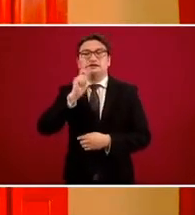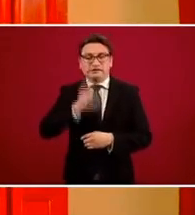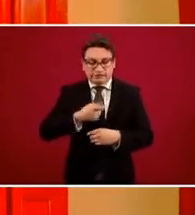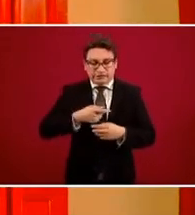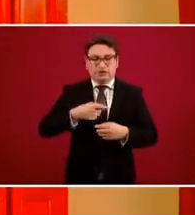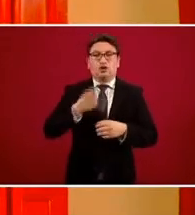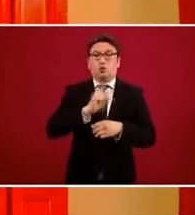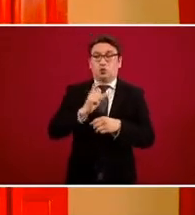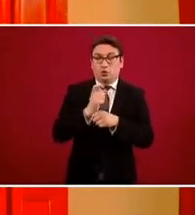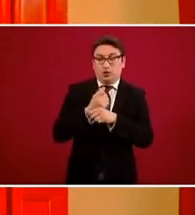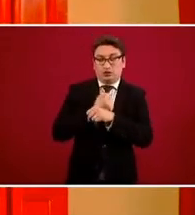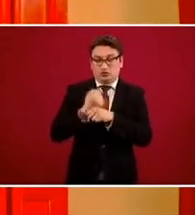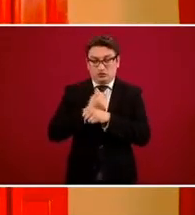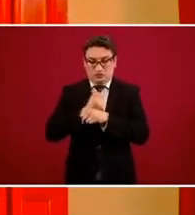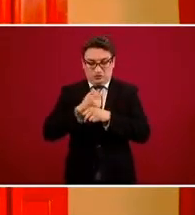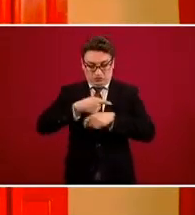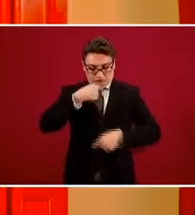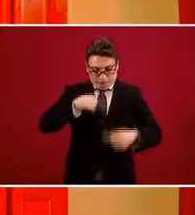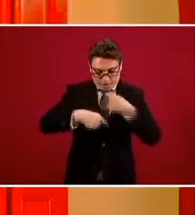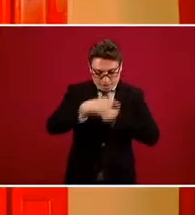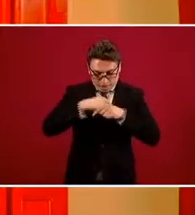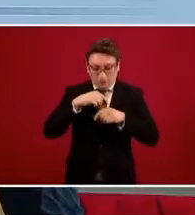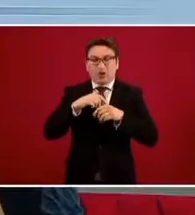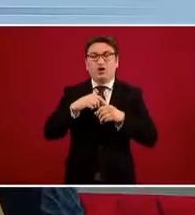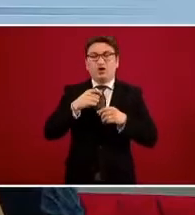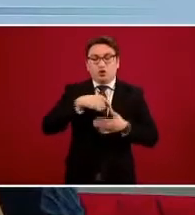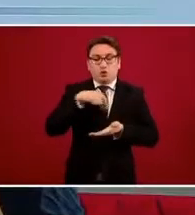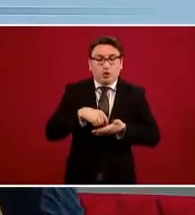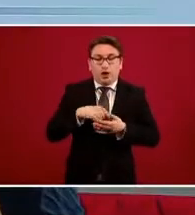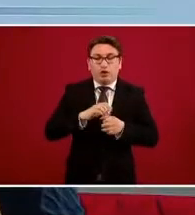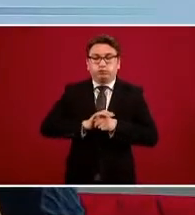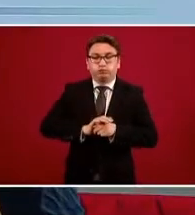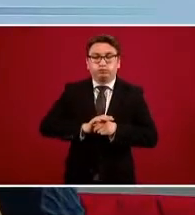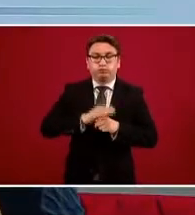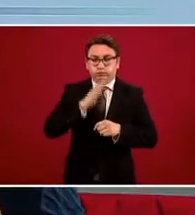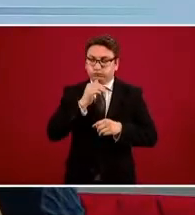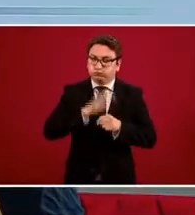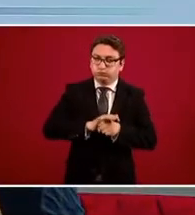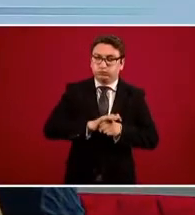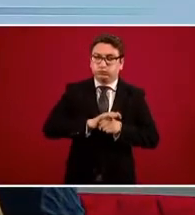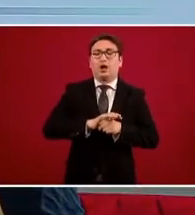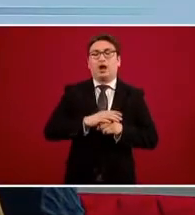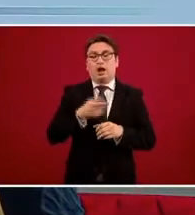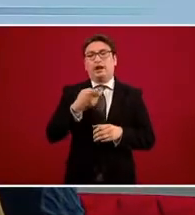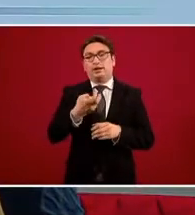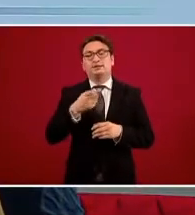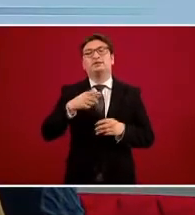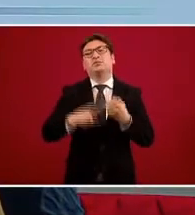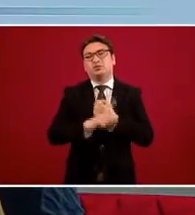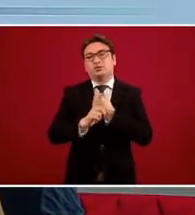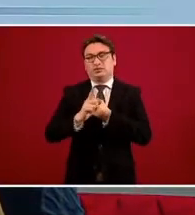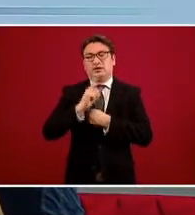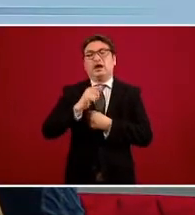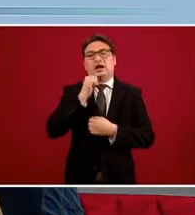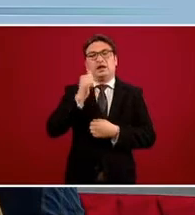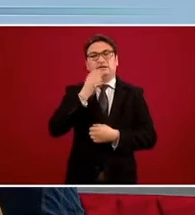damage to the body. And there are different kinds of damage, including obstruction of blood